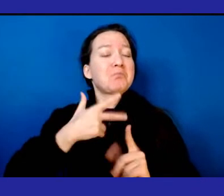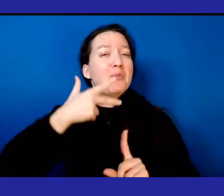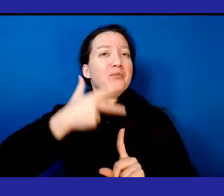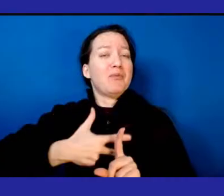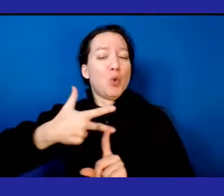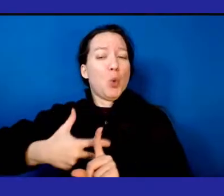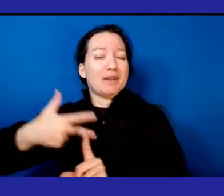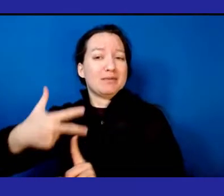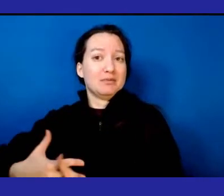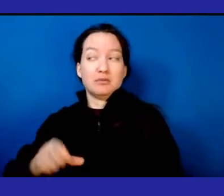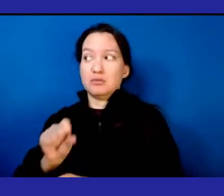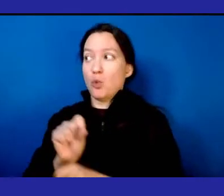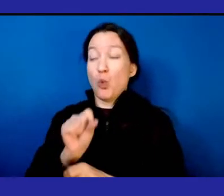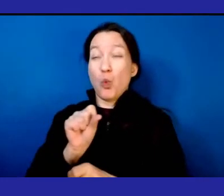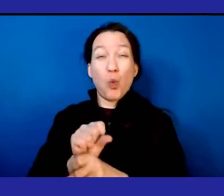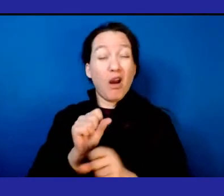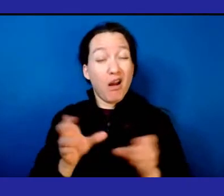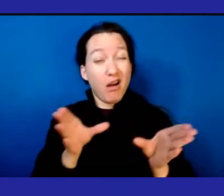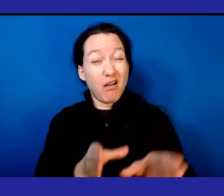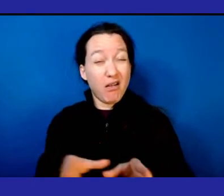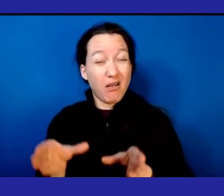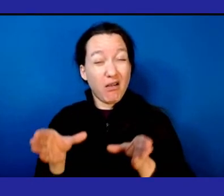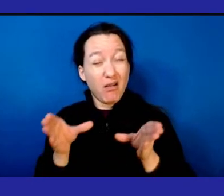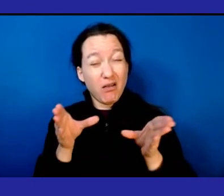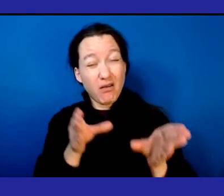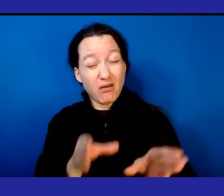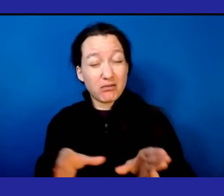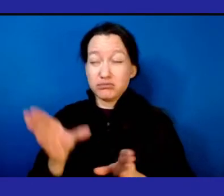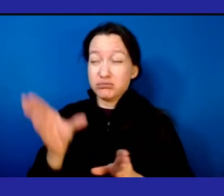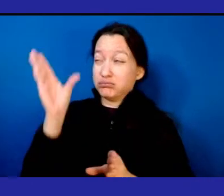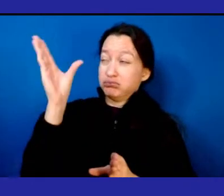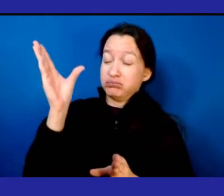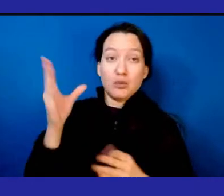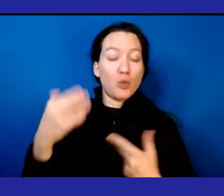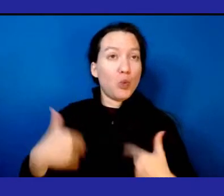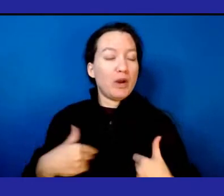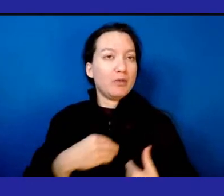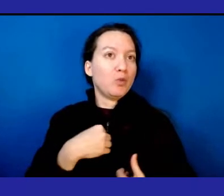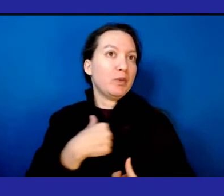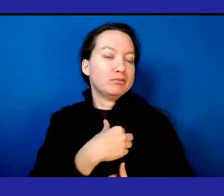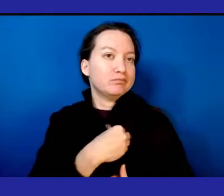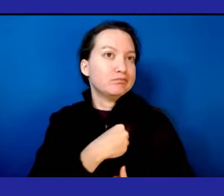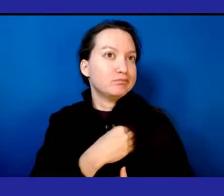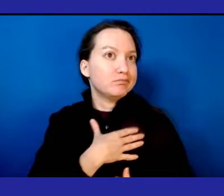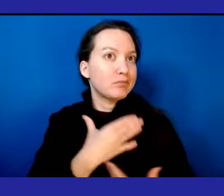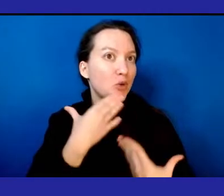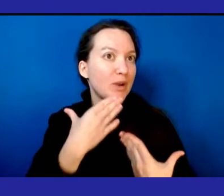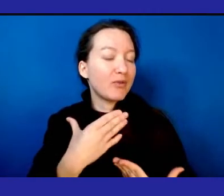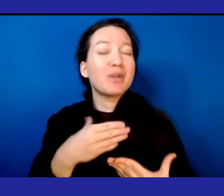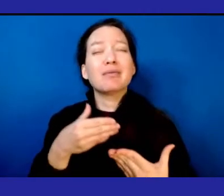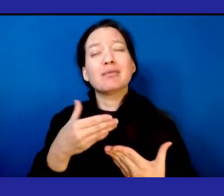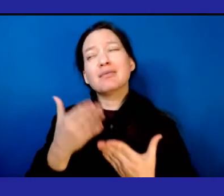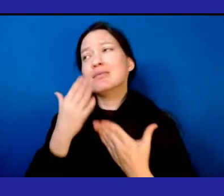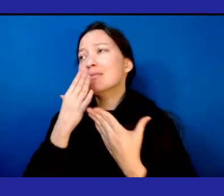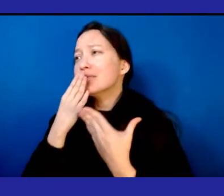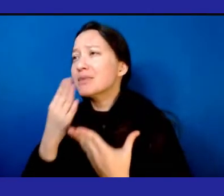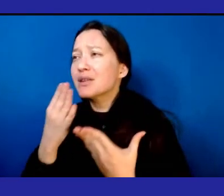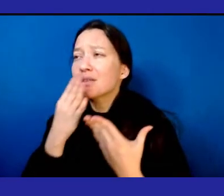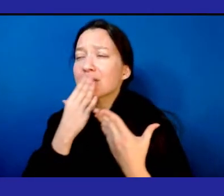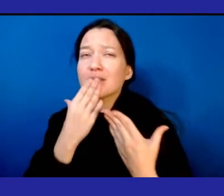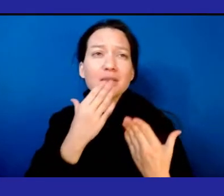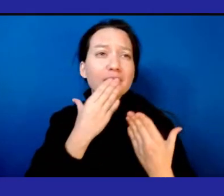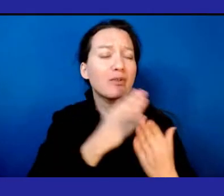The work that went into preparing them, we're grateful. Thank you in advance to all our